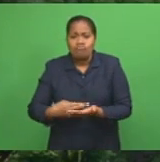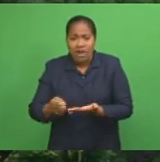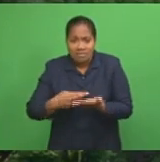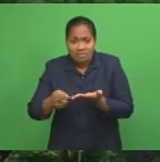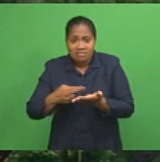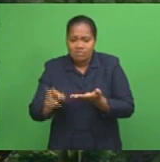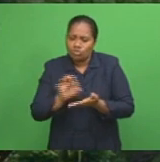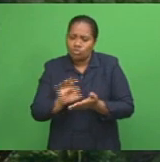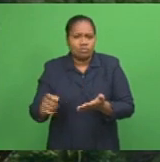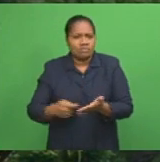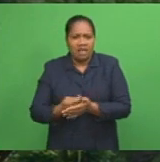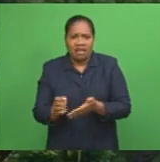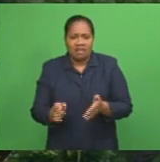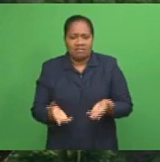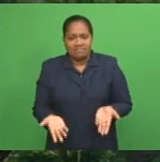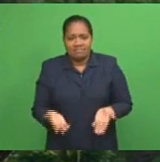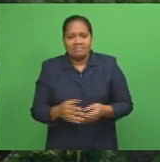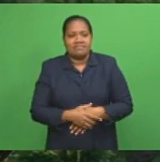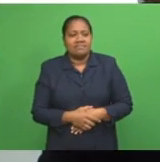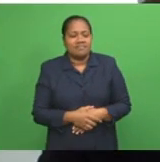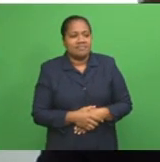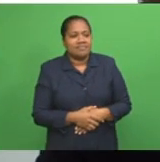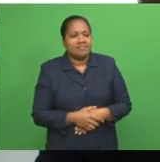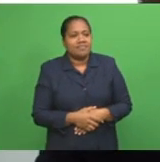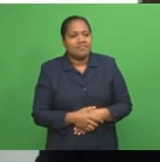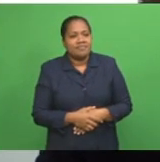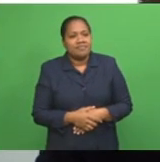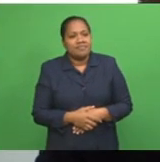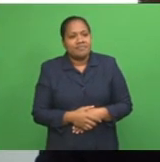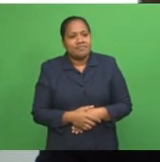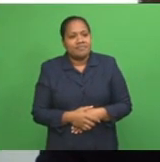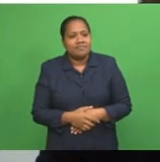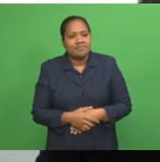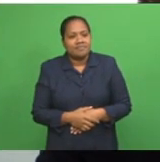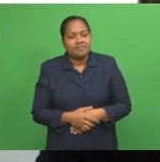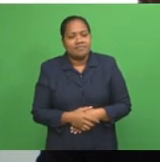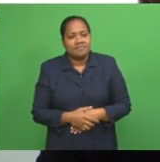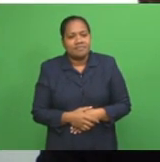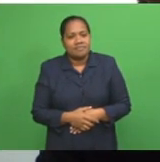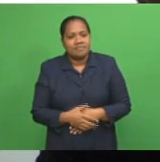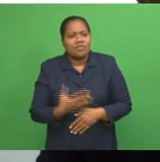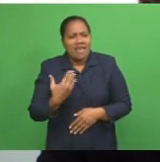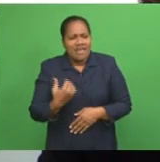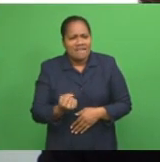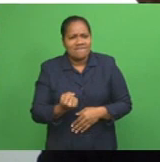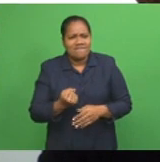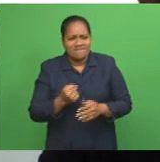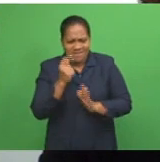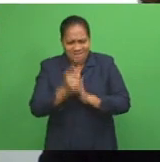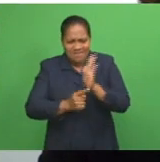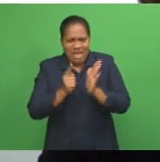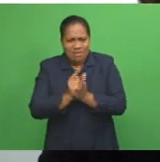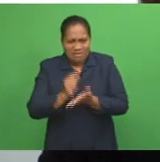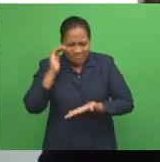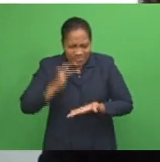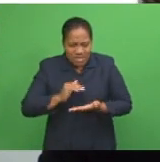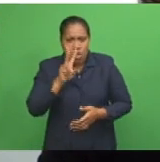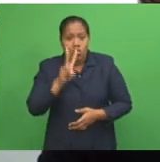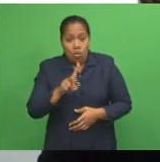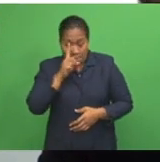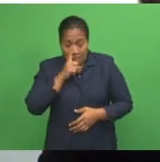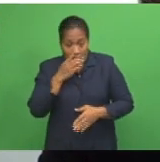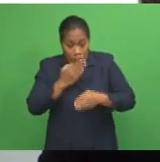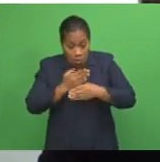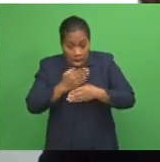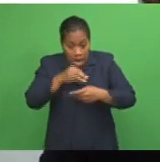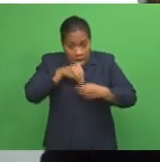quite creative as well. The instances where there's slight reduced hours and two people were working